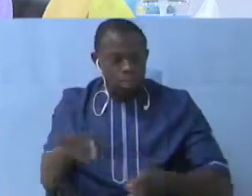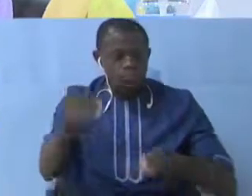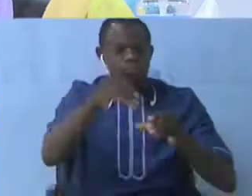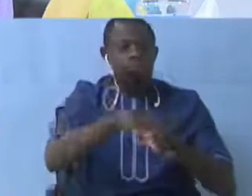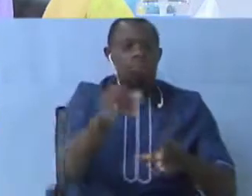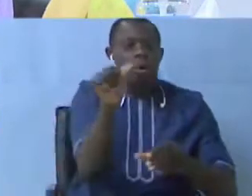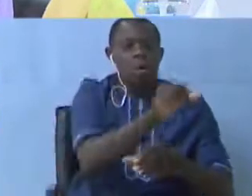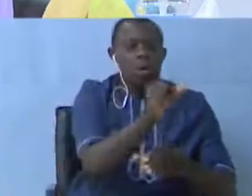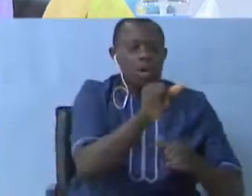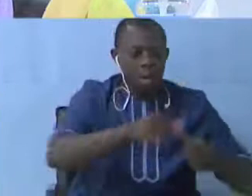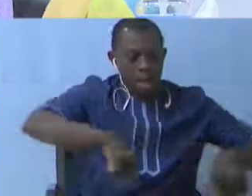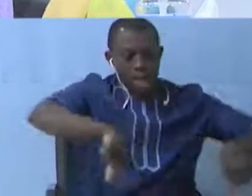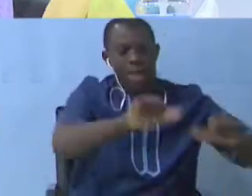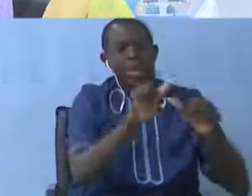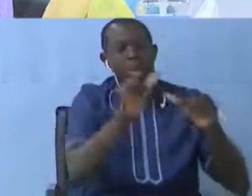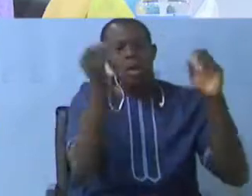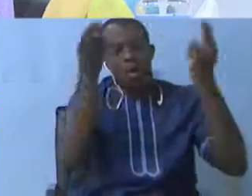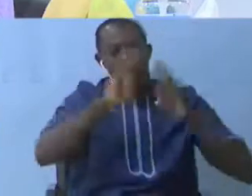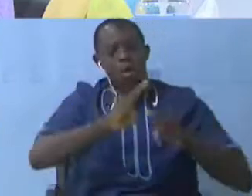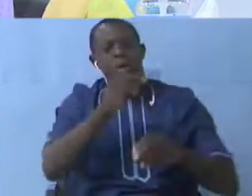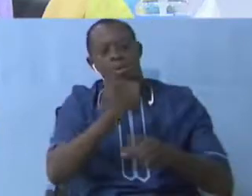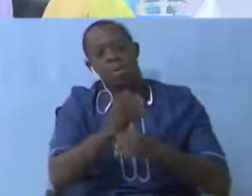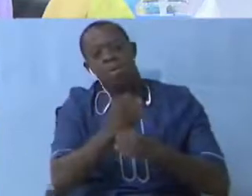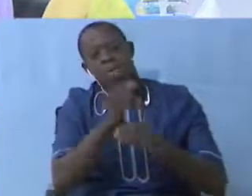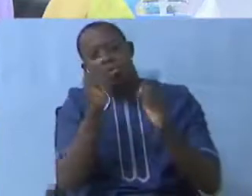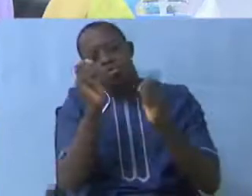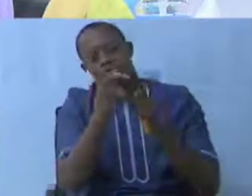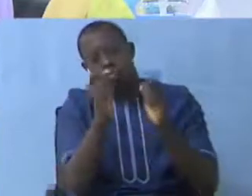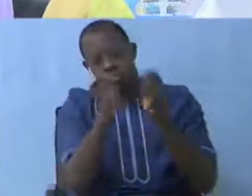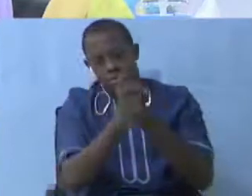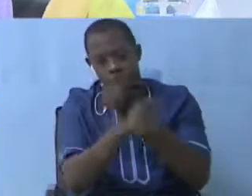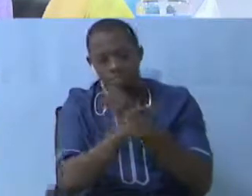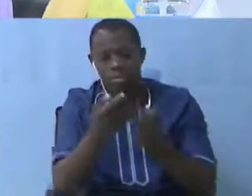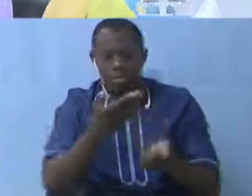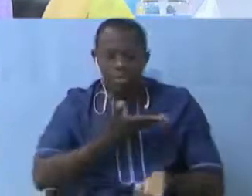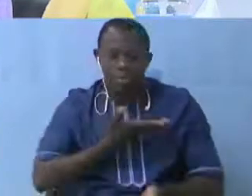back in the form of amendment.